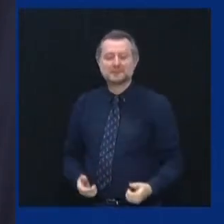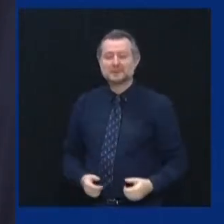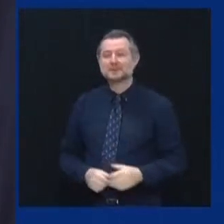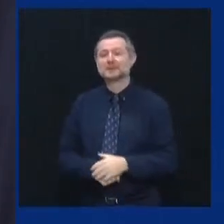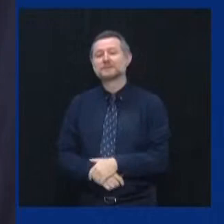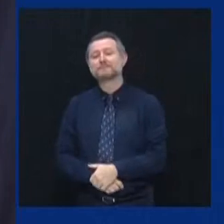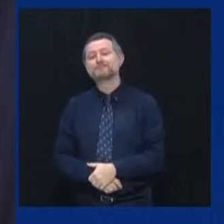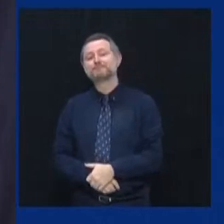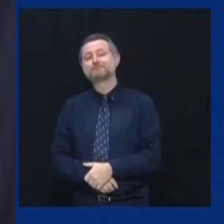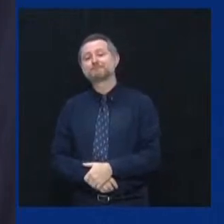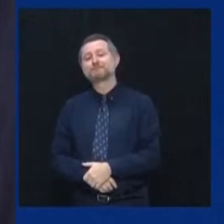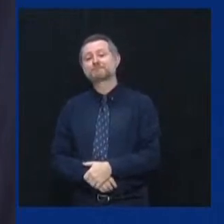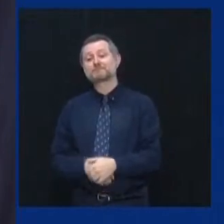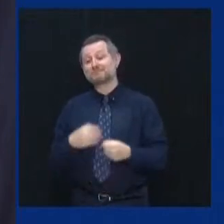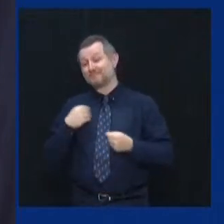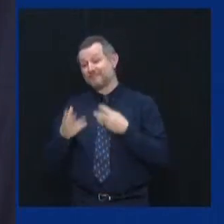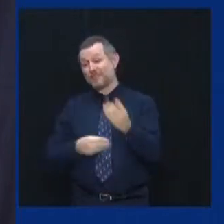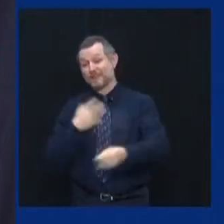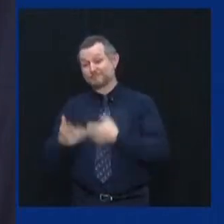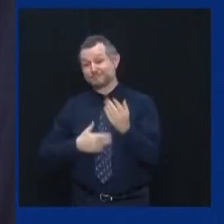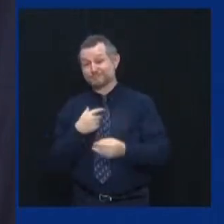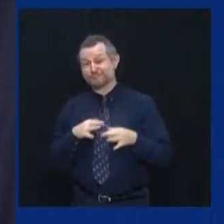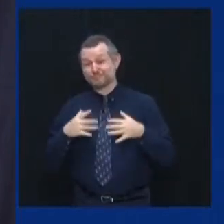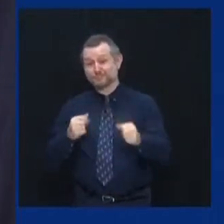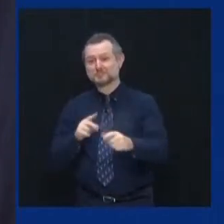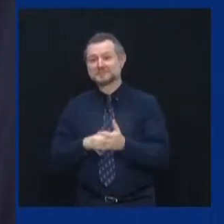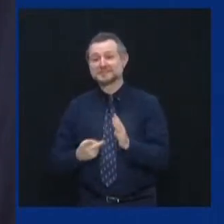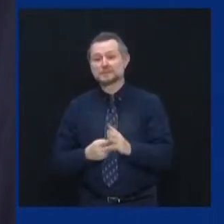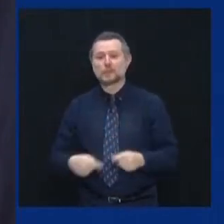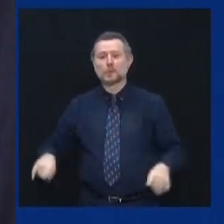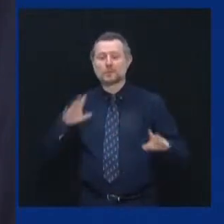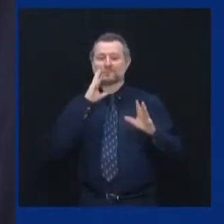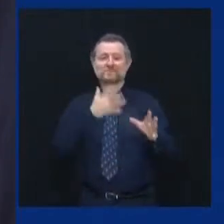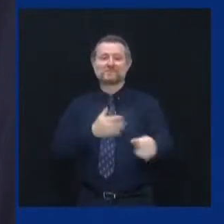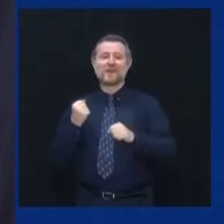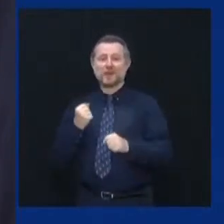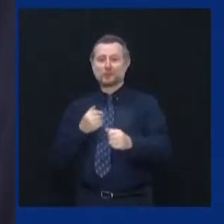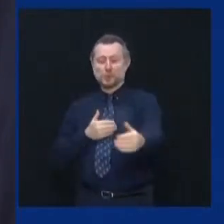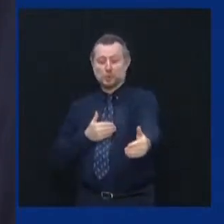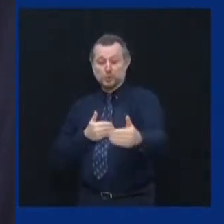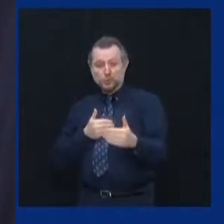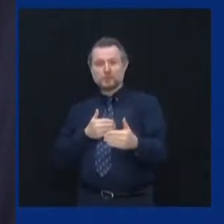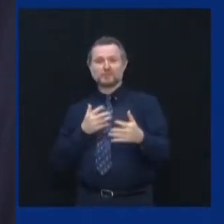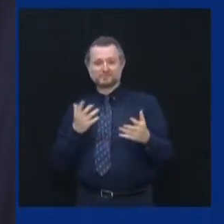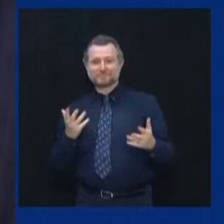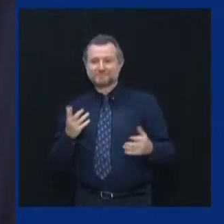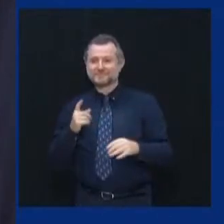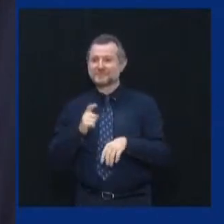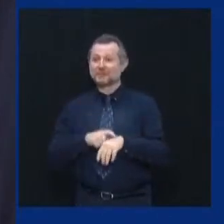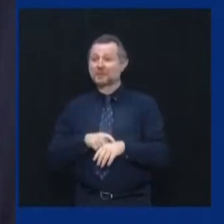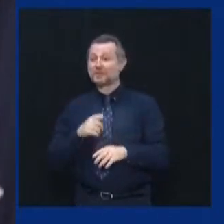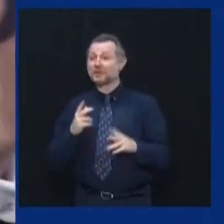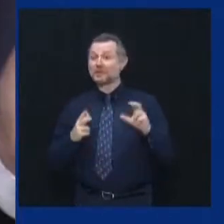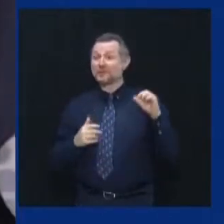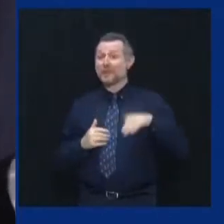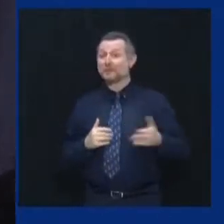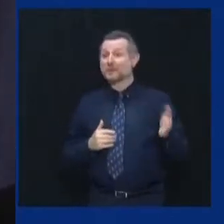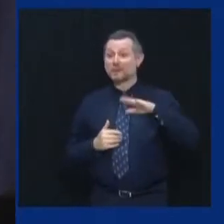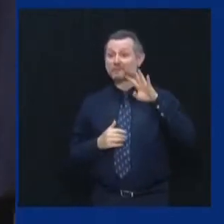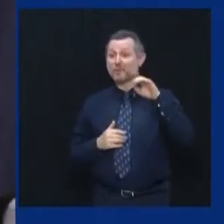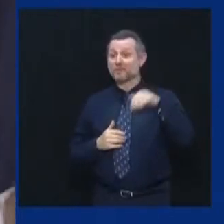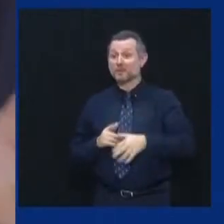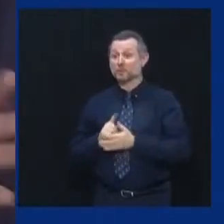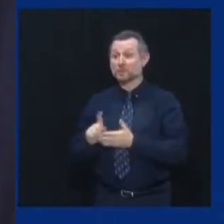And the more we transfer, then the faster that would be. So if we go from 300 to 400, it goes